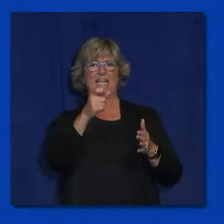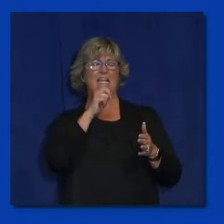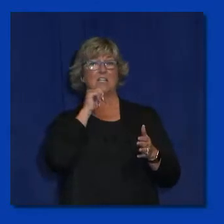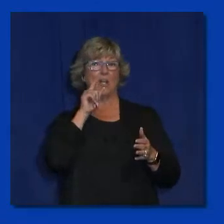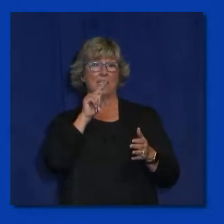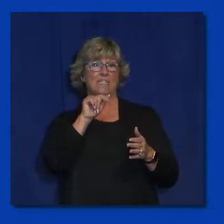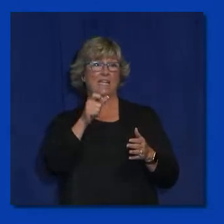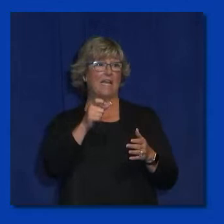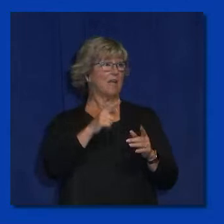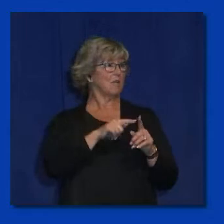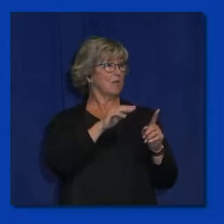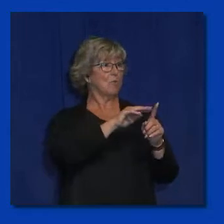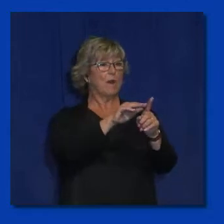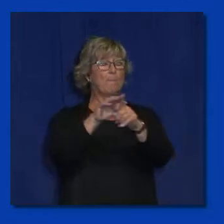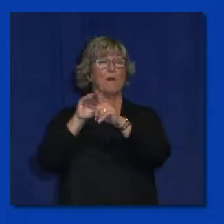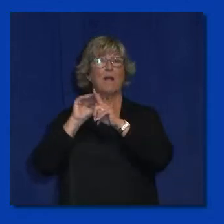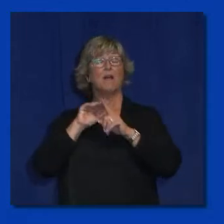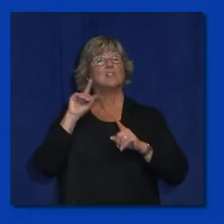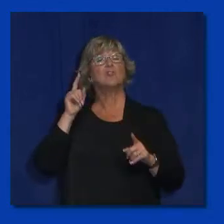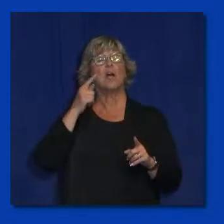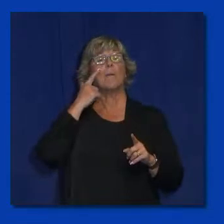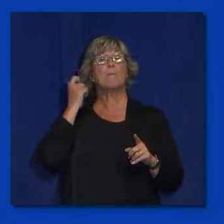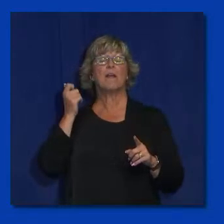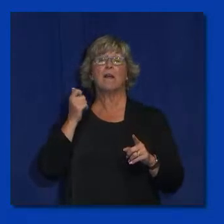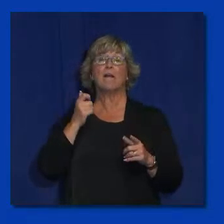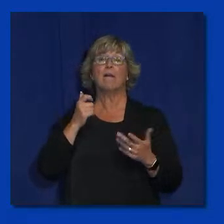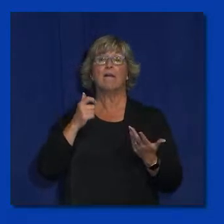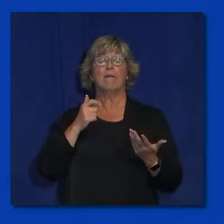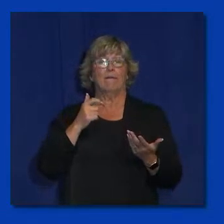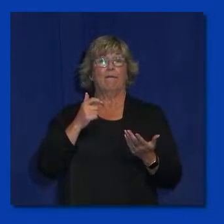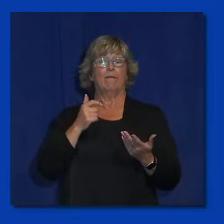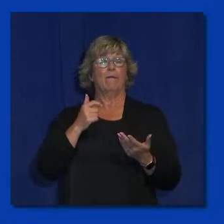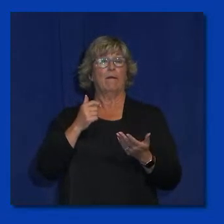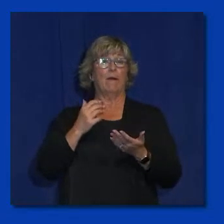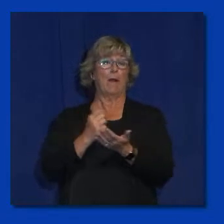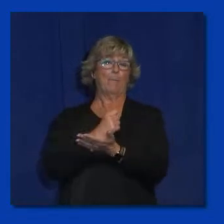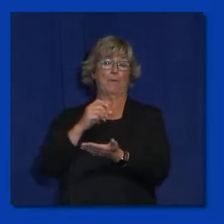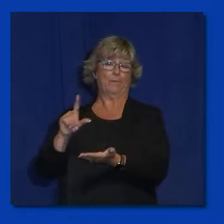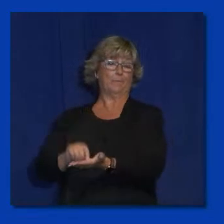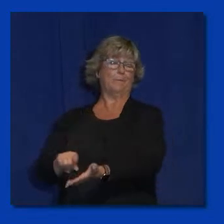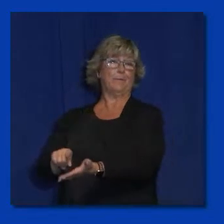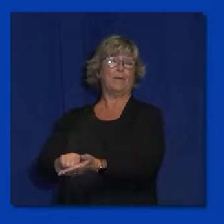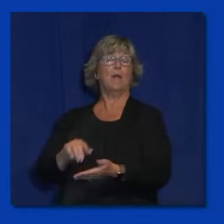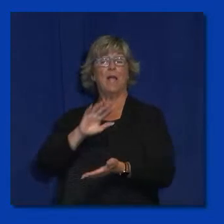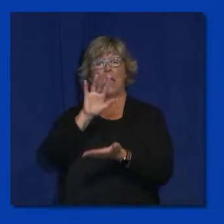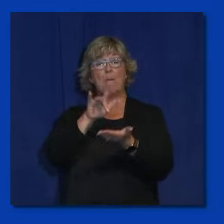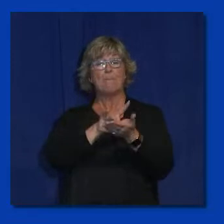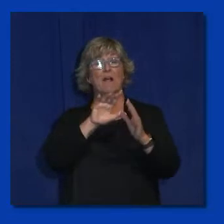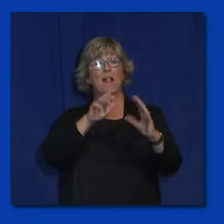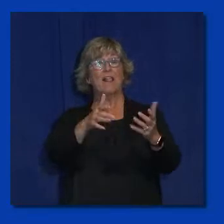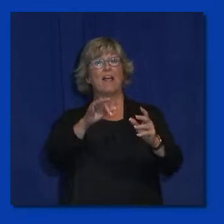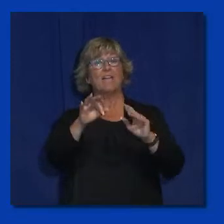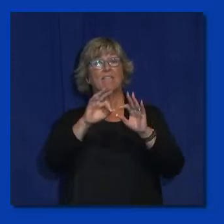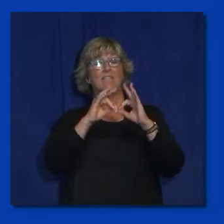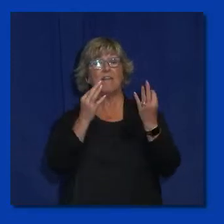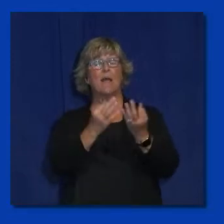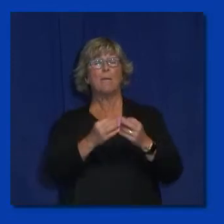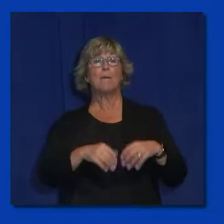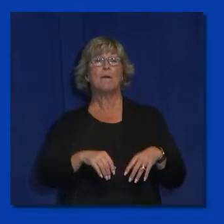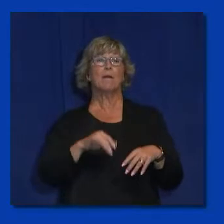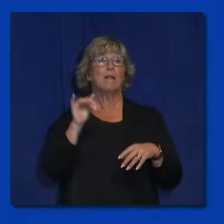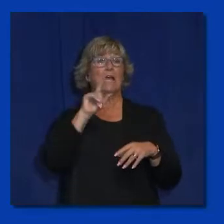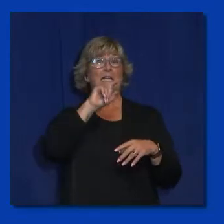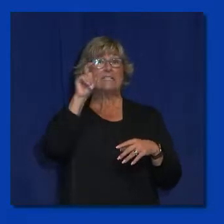not taxes. I'll remind everybody, just because it's an editorial opportunity. For middle-class families, taxes in places